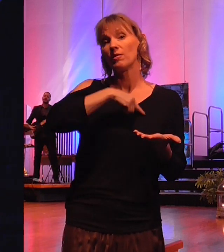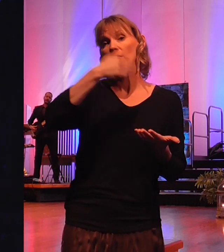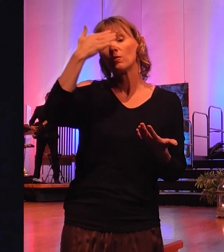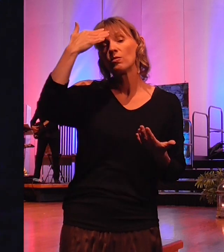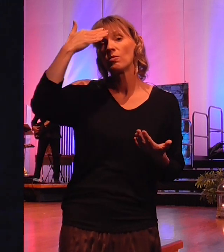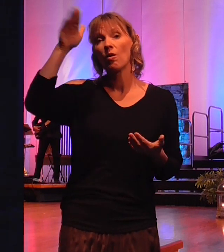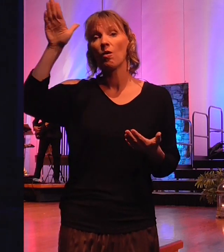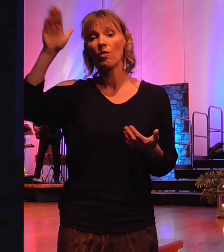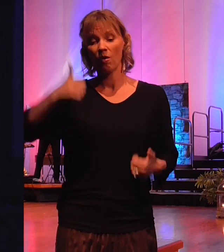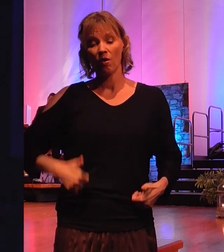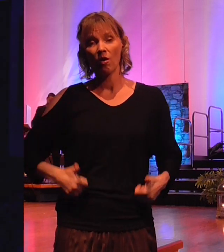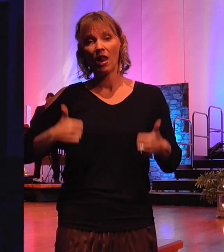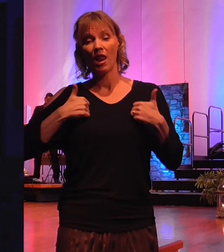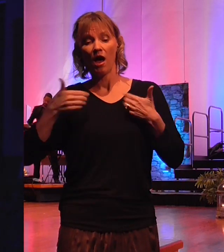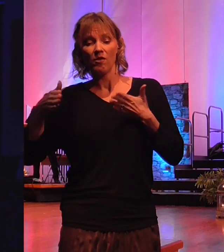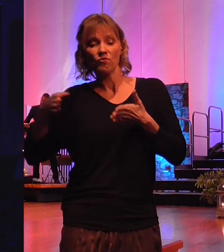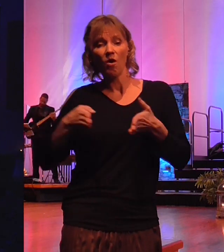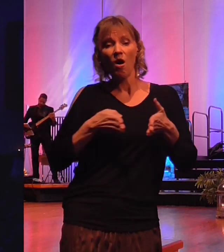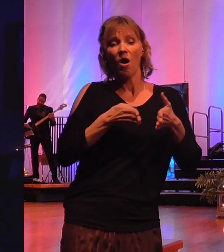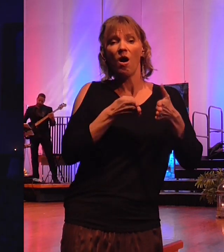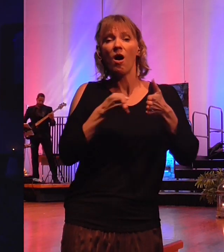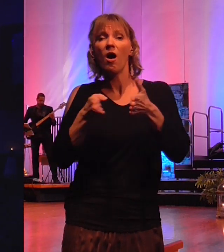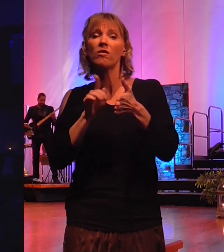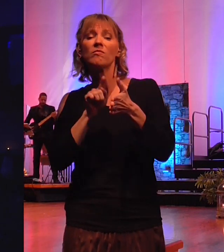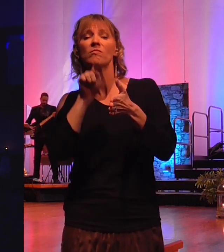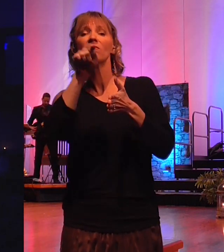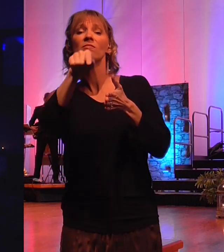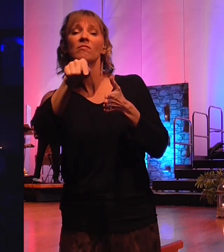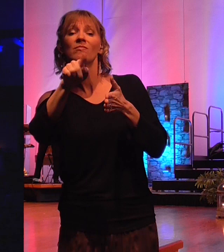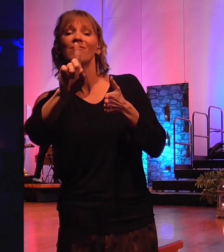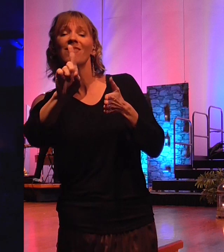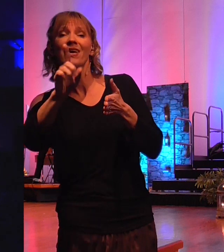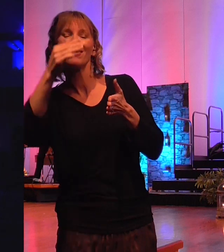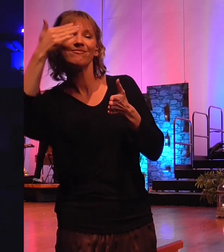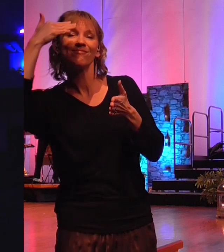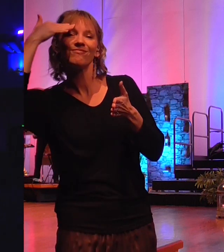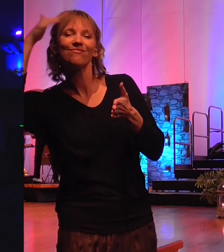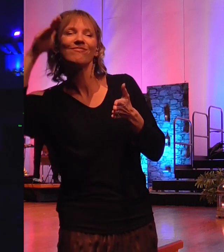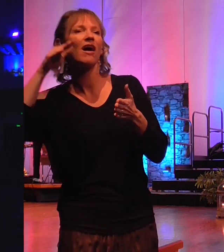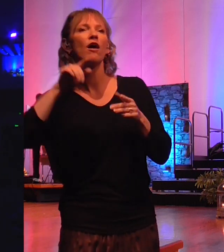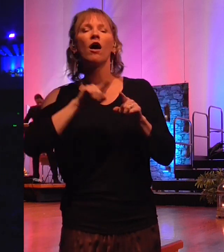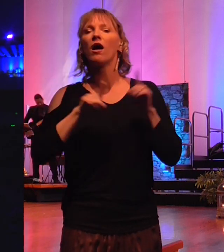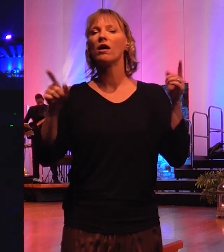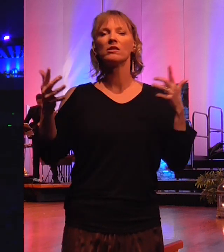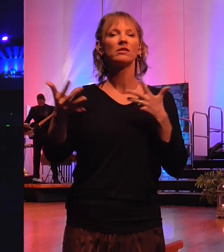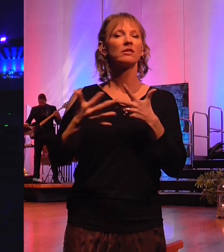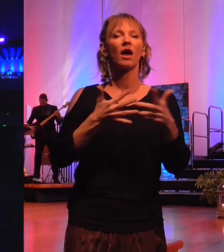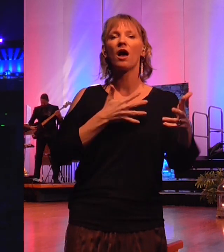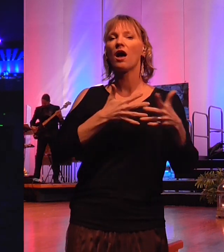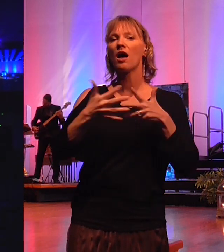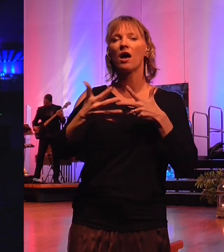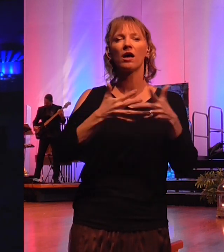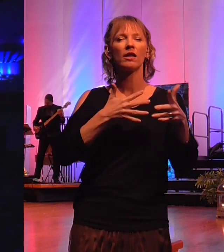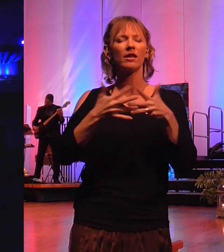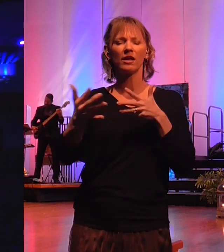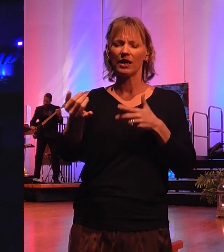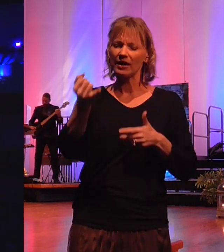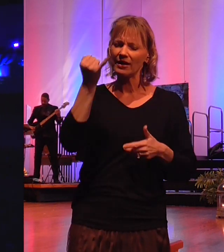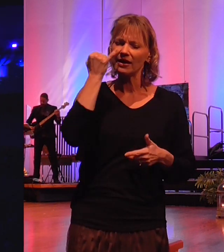where life's road will lead, but it doesn't matter long as